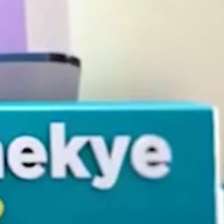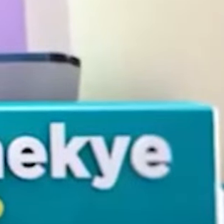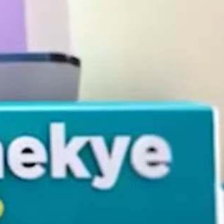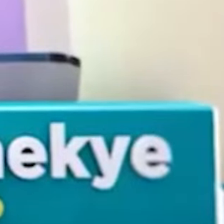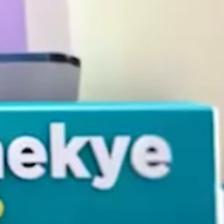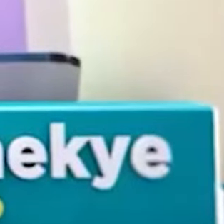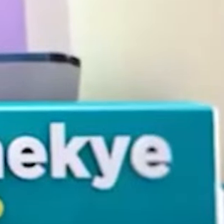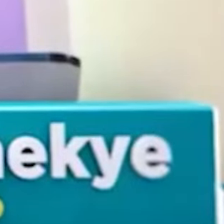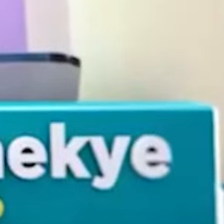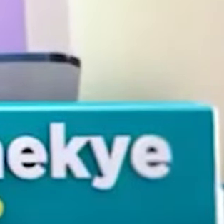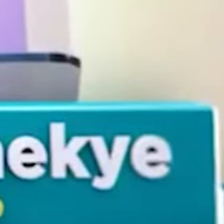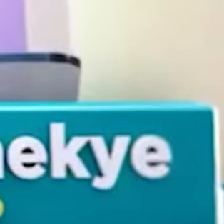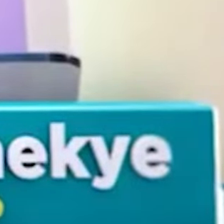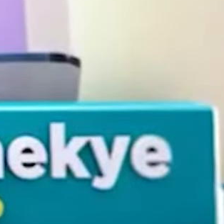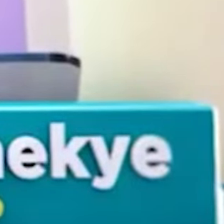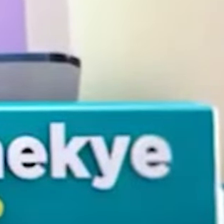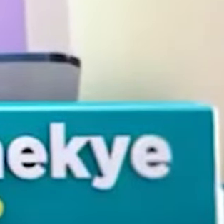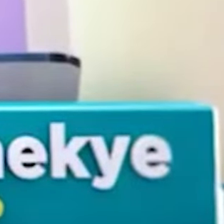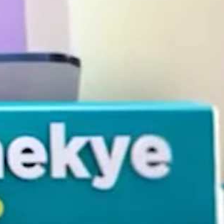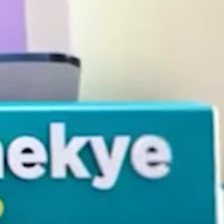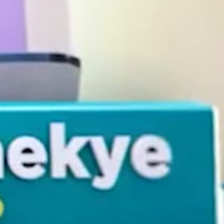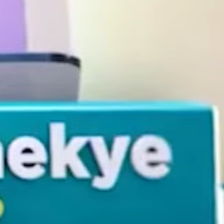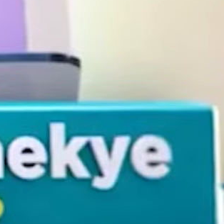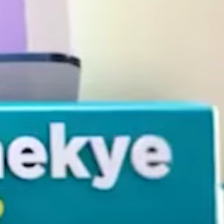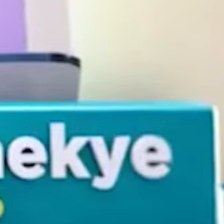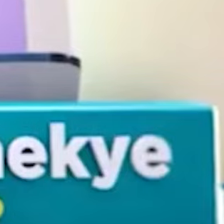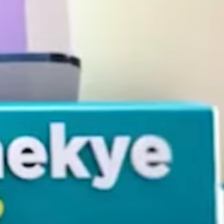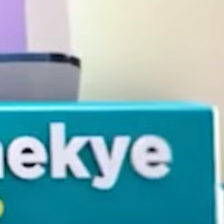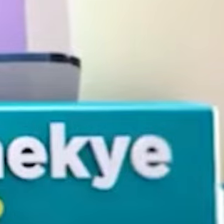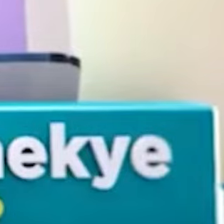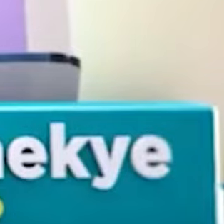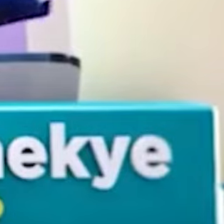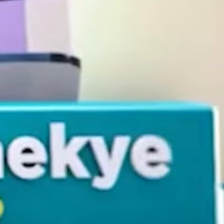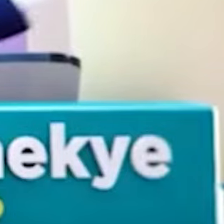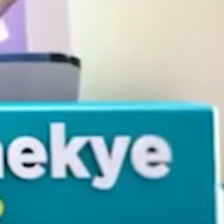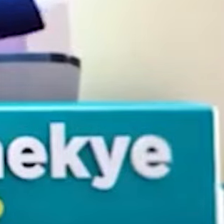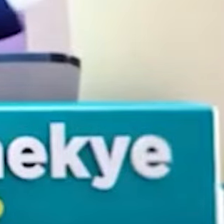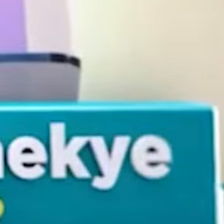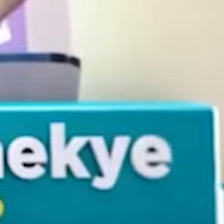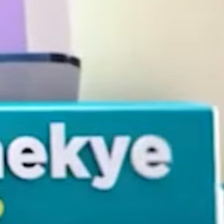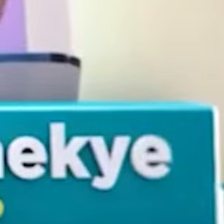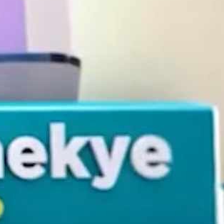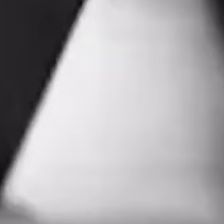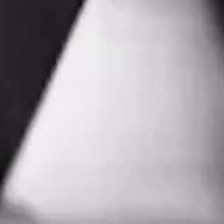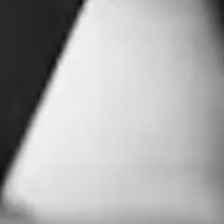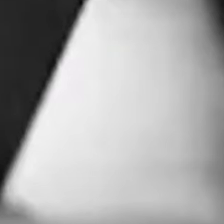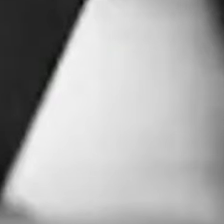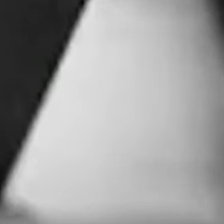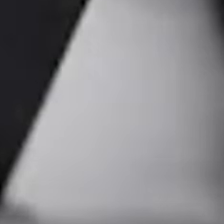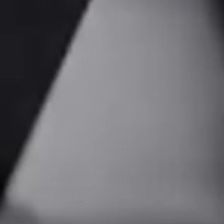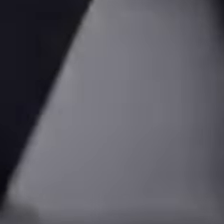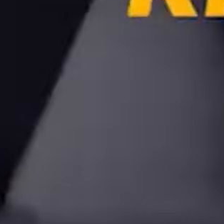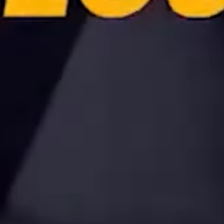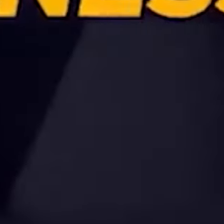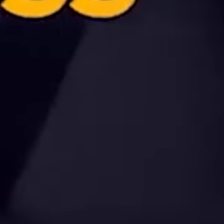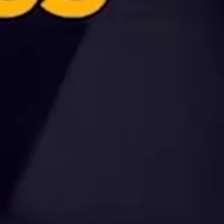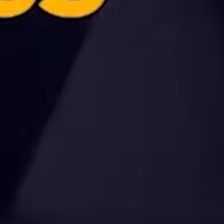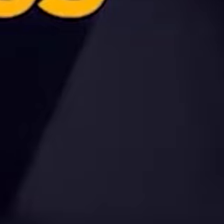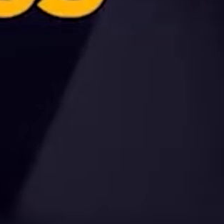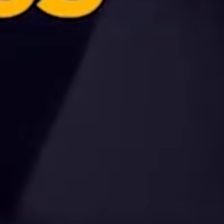a national focus. We don't have to lose this ambition, or else we work against the Great Commission. They are equipped